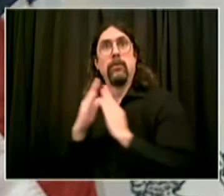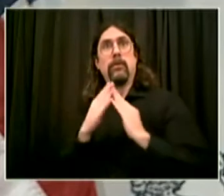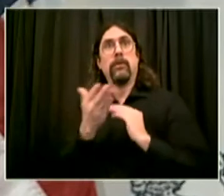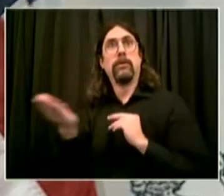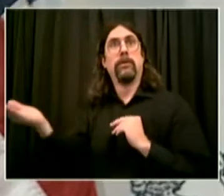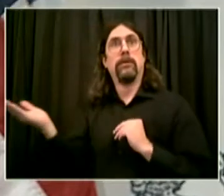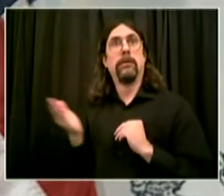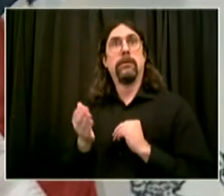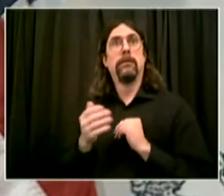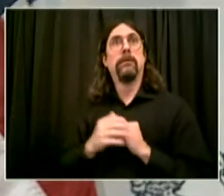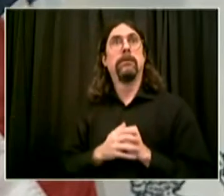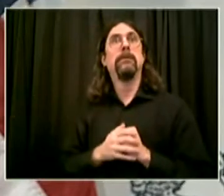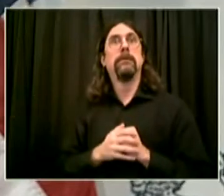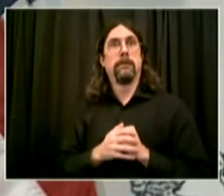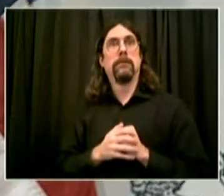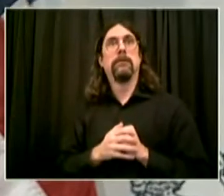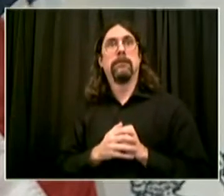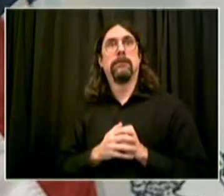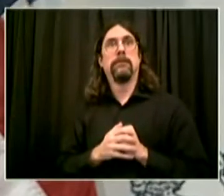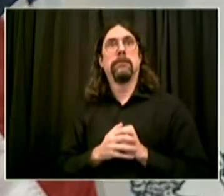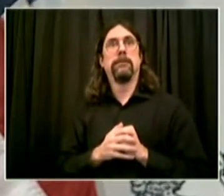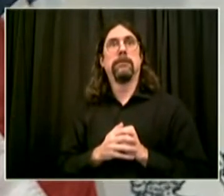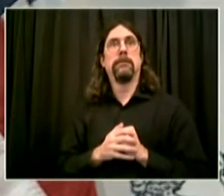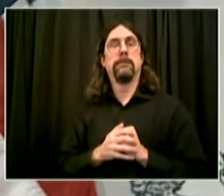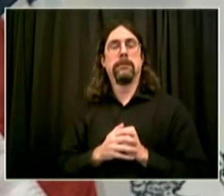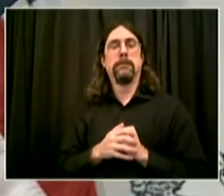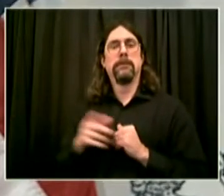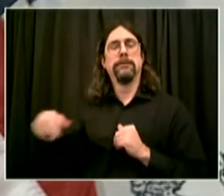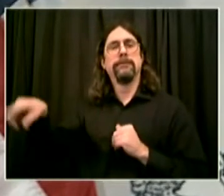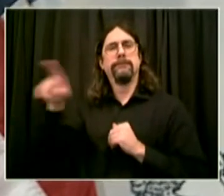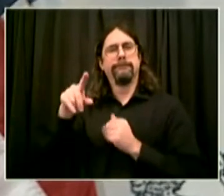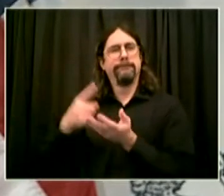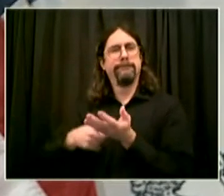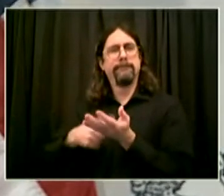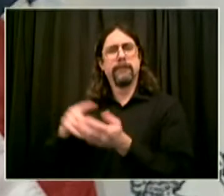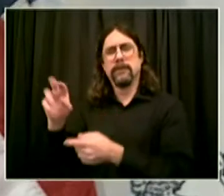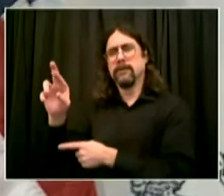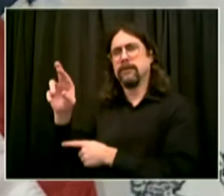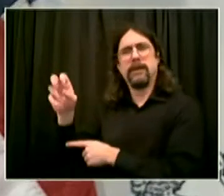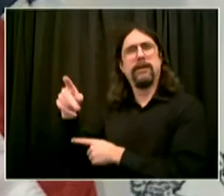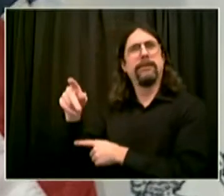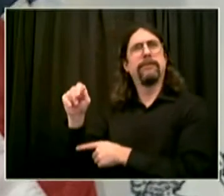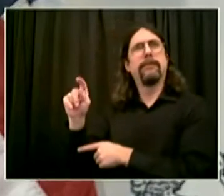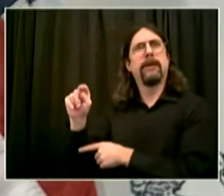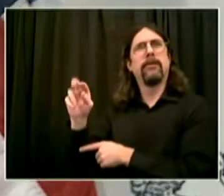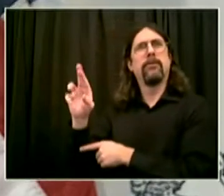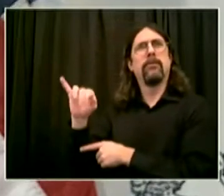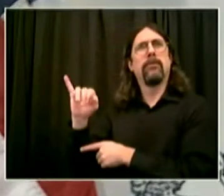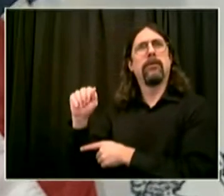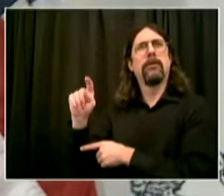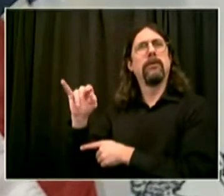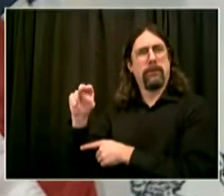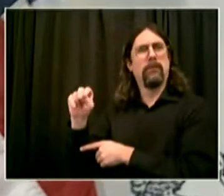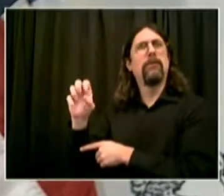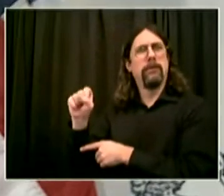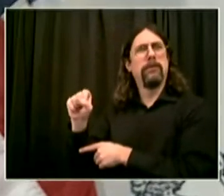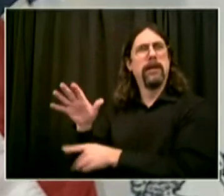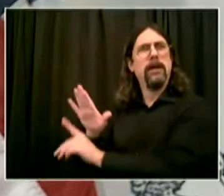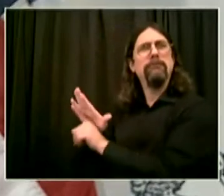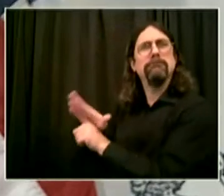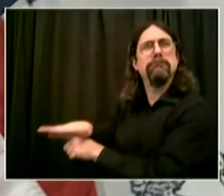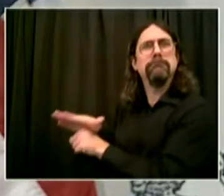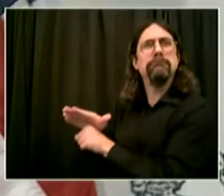Would you commit to meeting with that group about what happened here, furthering this dialogue, as you're saying? And then